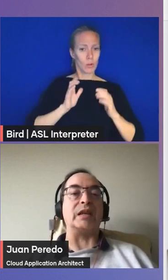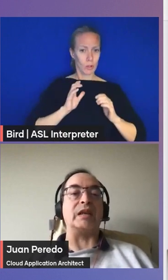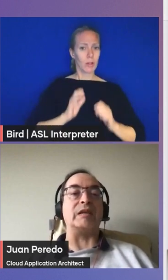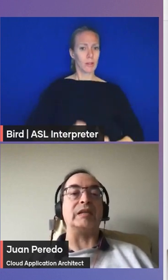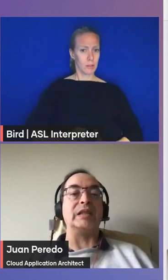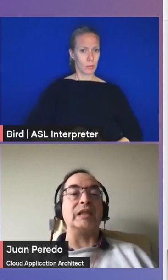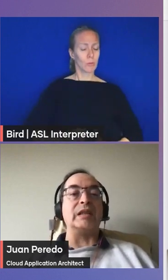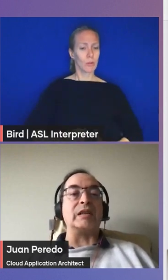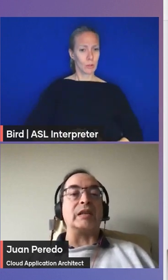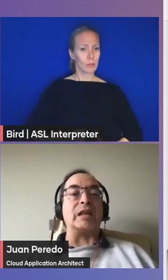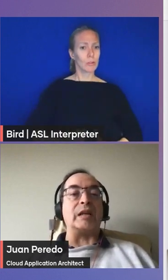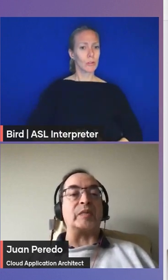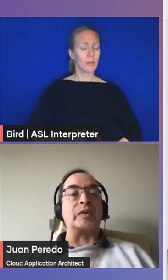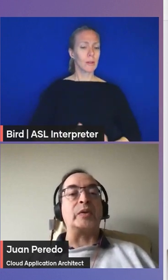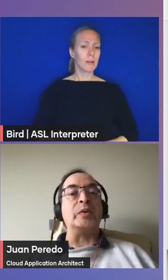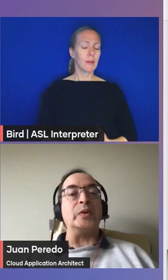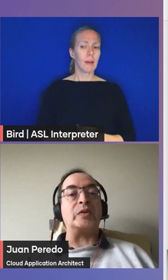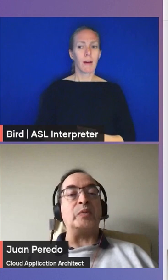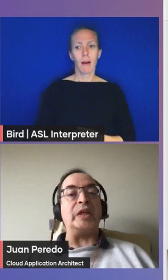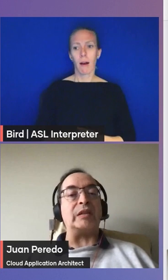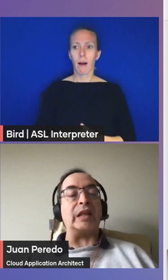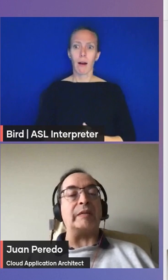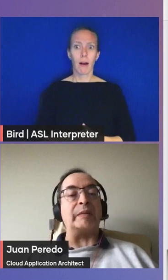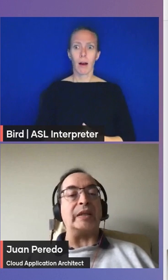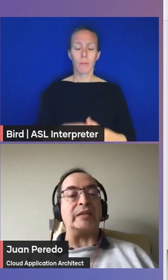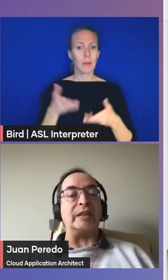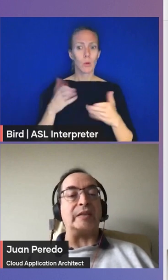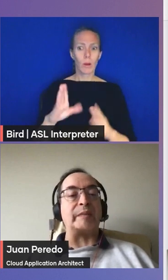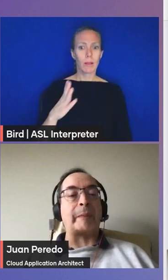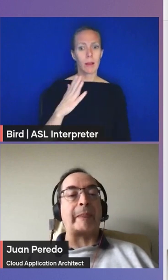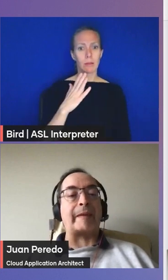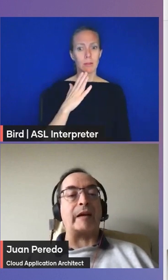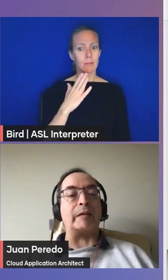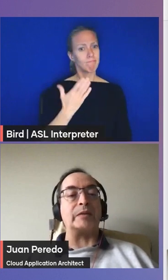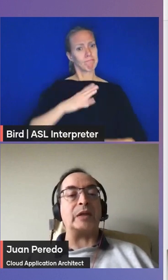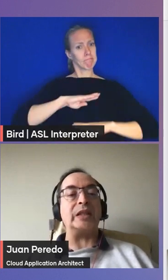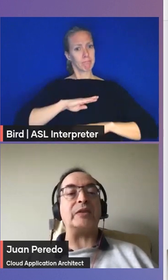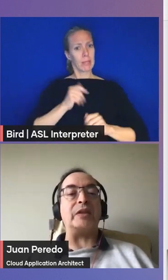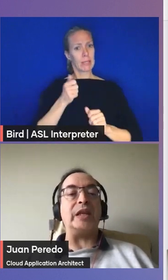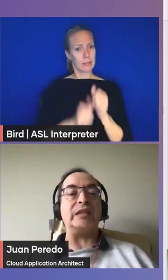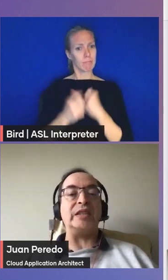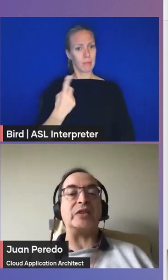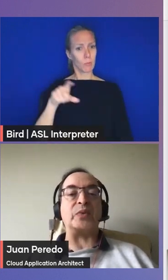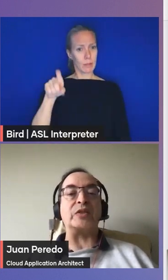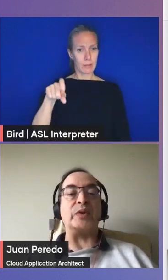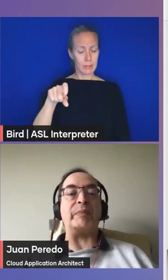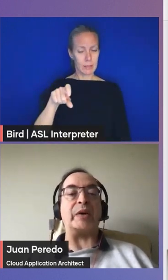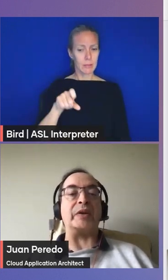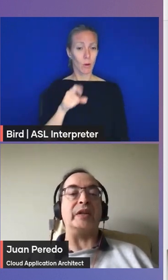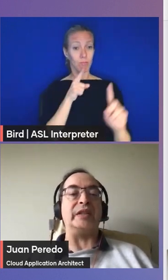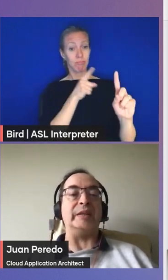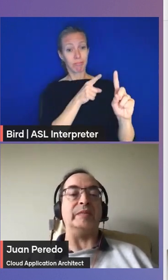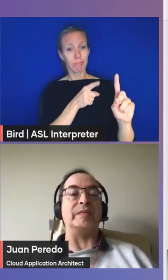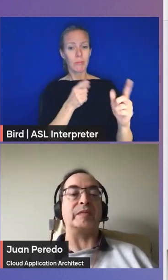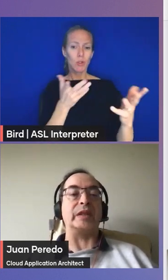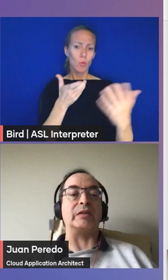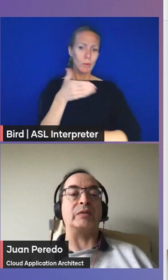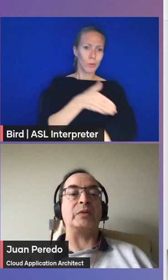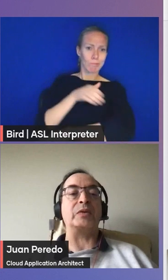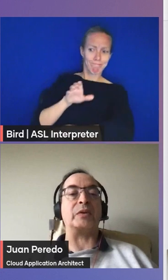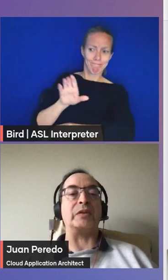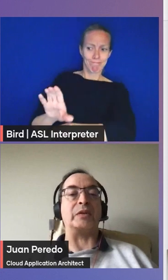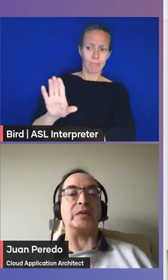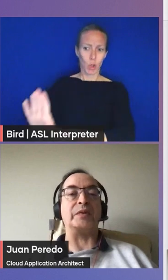is um, good to meet everybody's needs. So at the end of the day, she just wants to empower her team